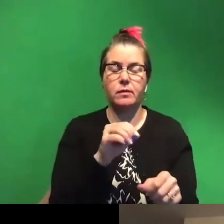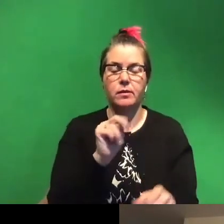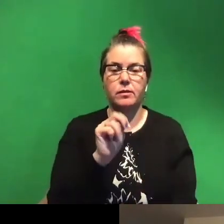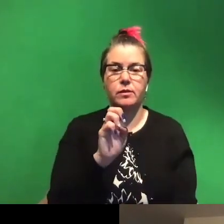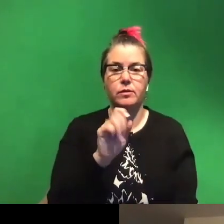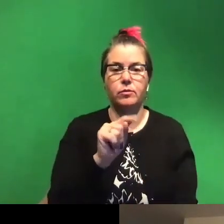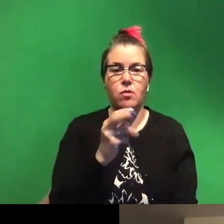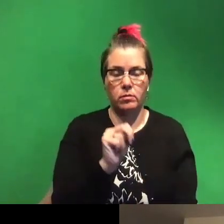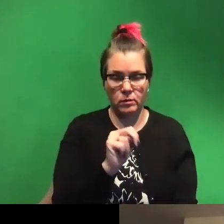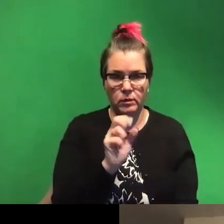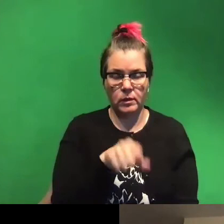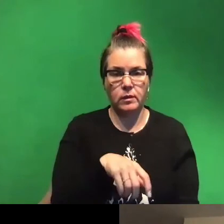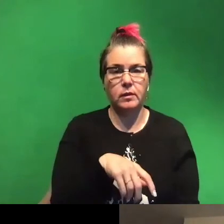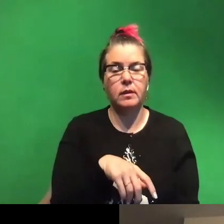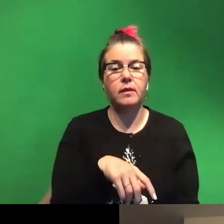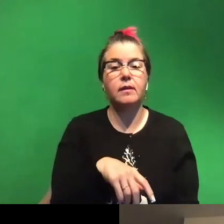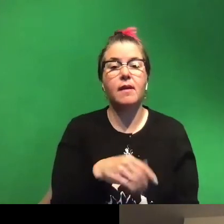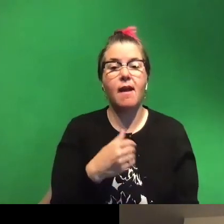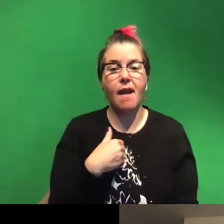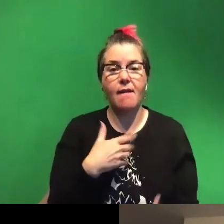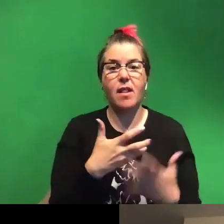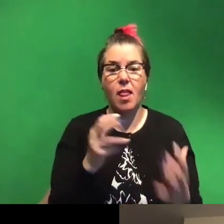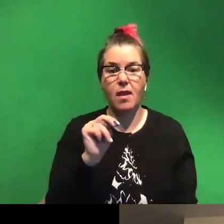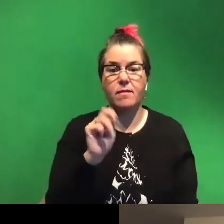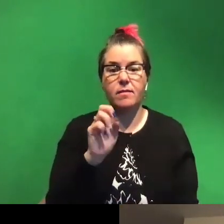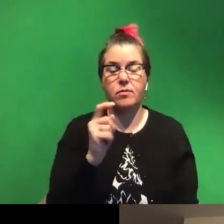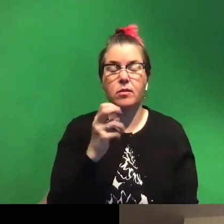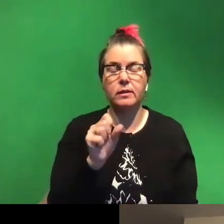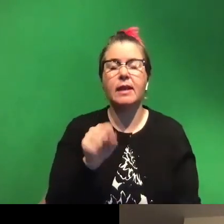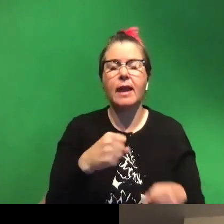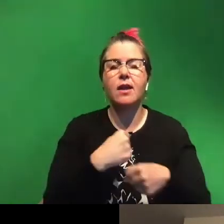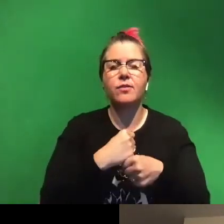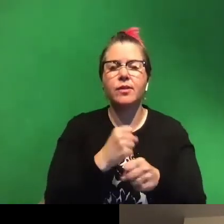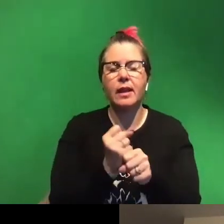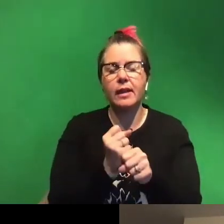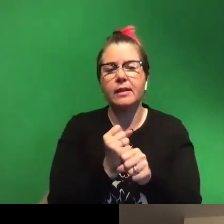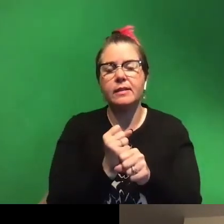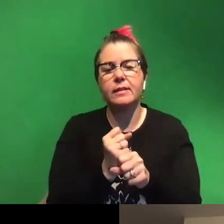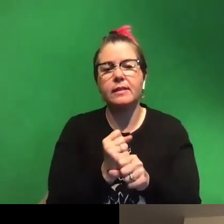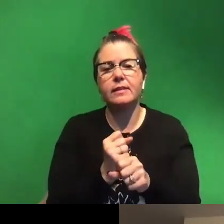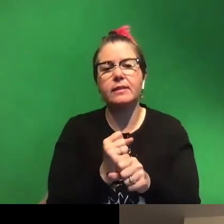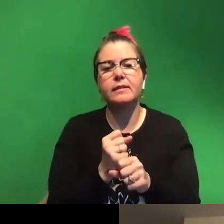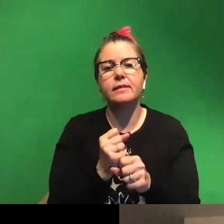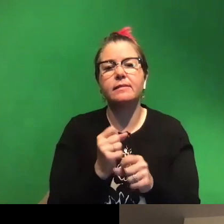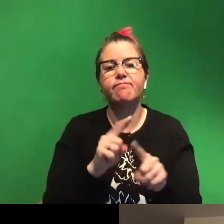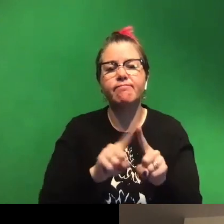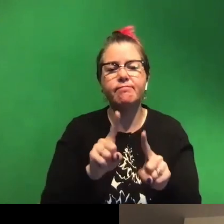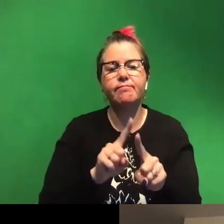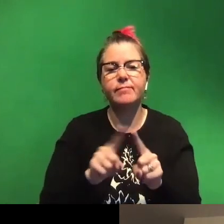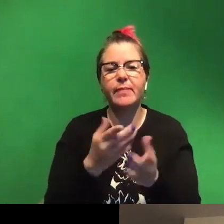and if you have a lot of neutrons, you can create elements different